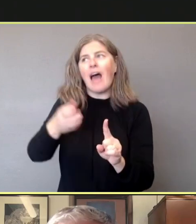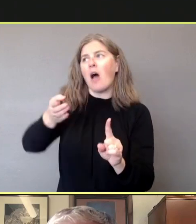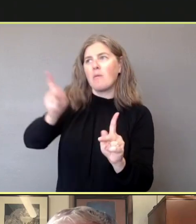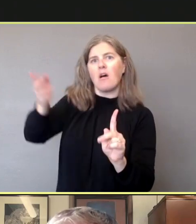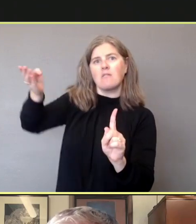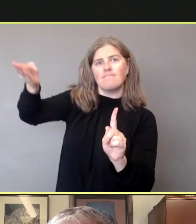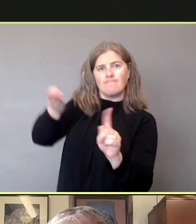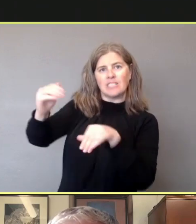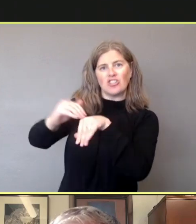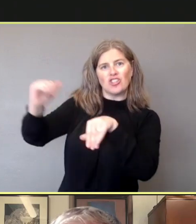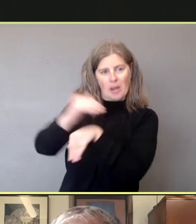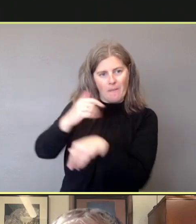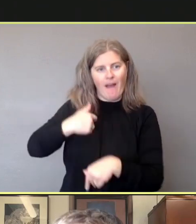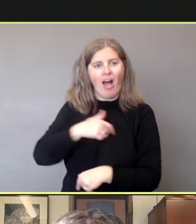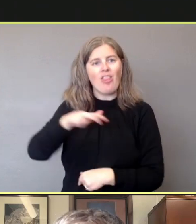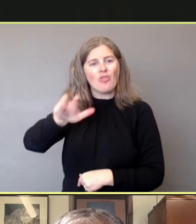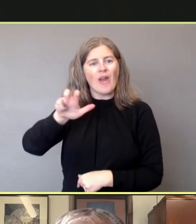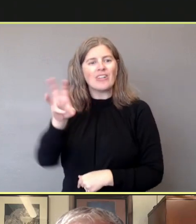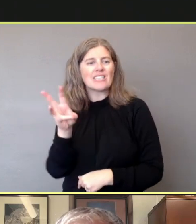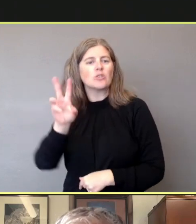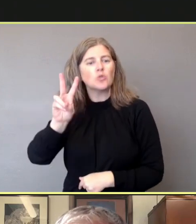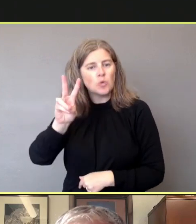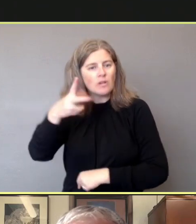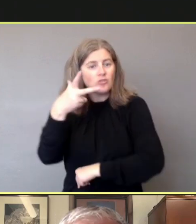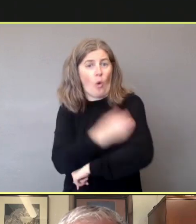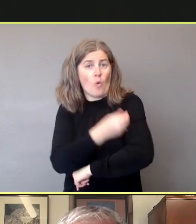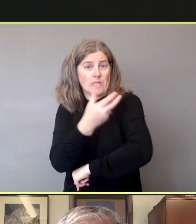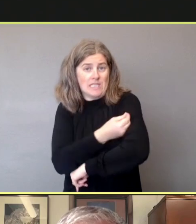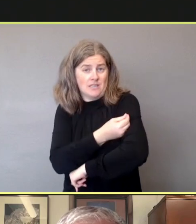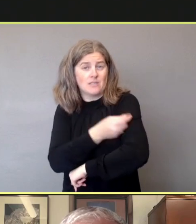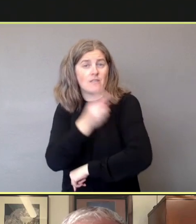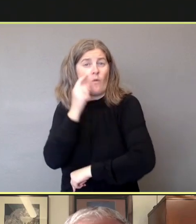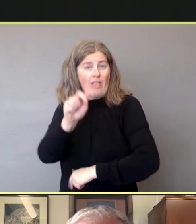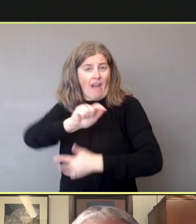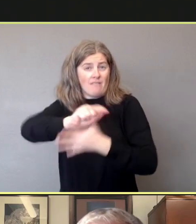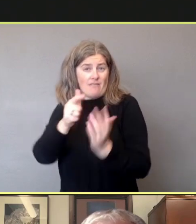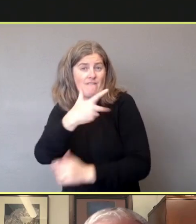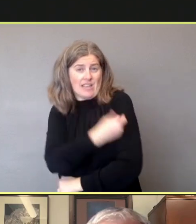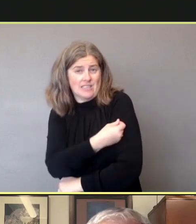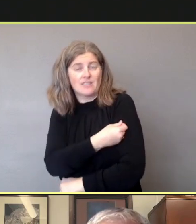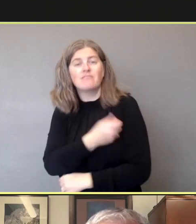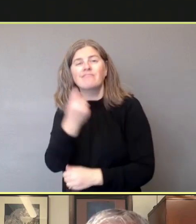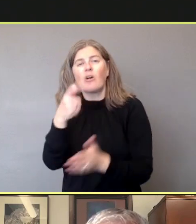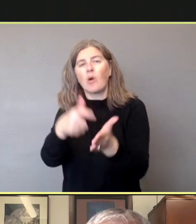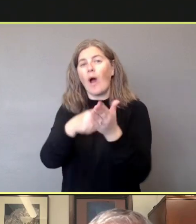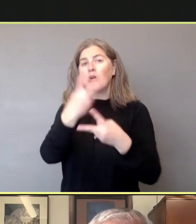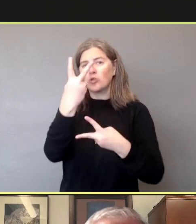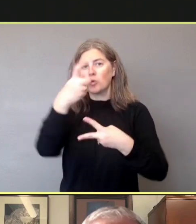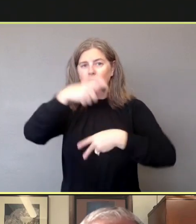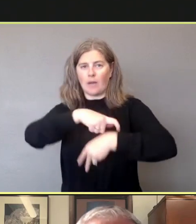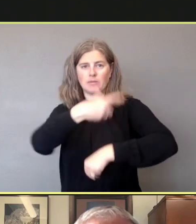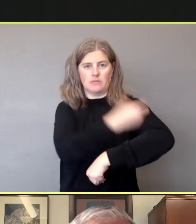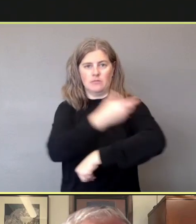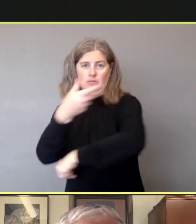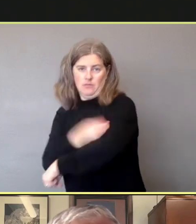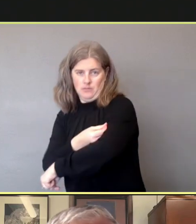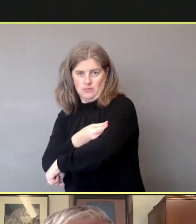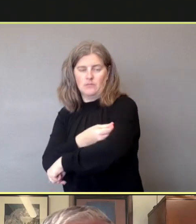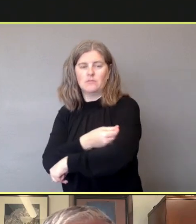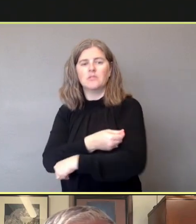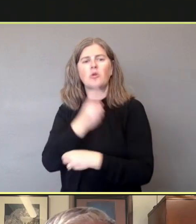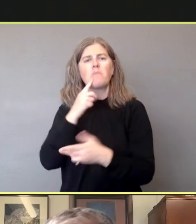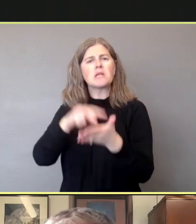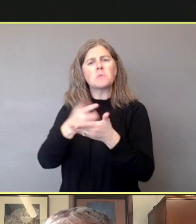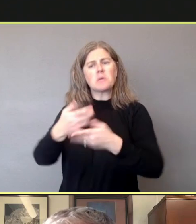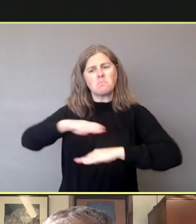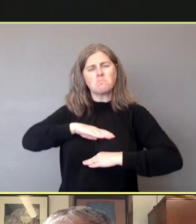being shipped 362 doses of the vaccine. It's a 2 vaccine series, so that'll cover